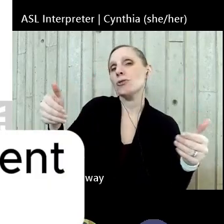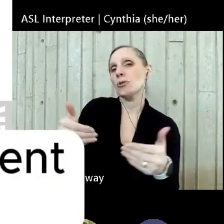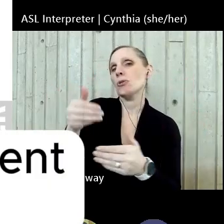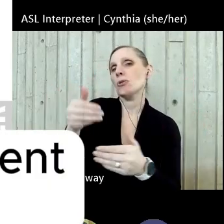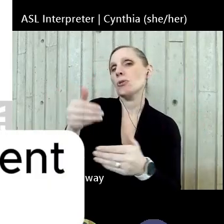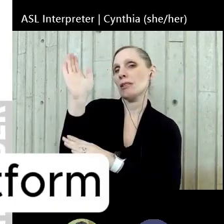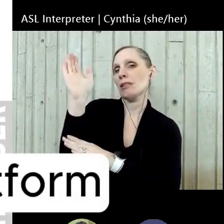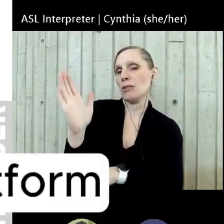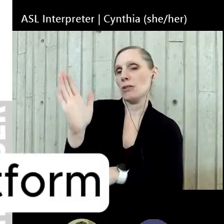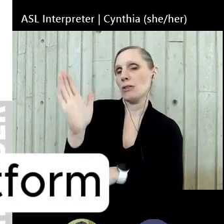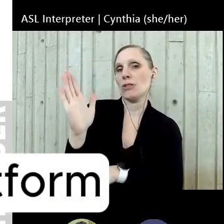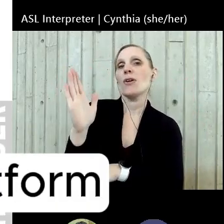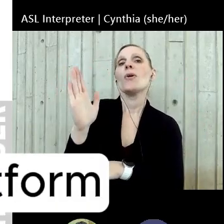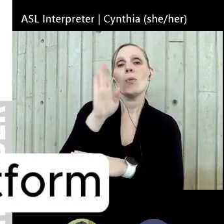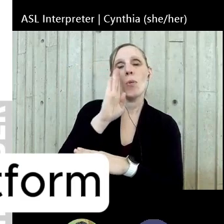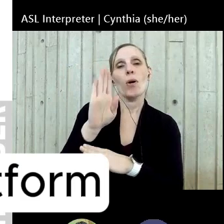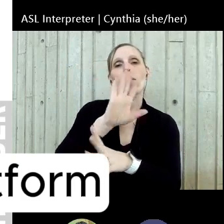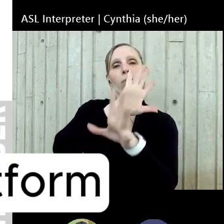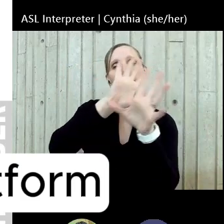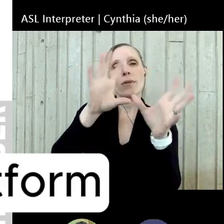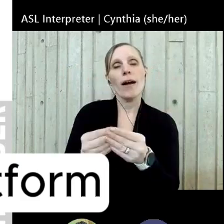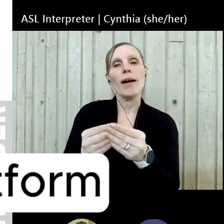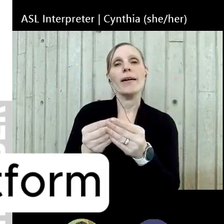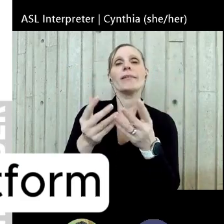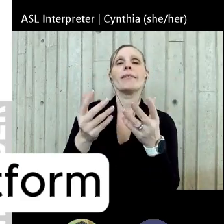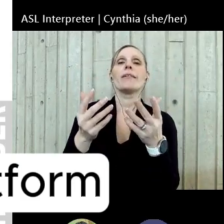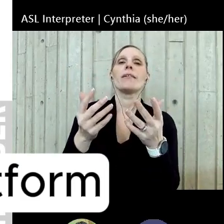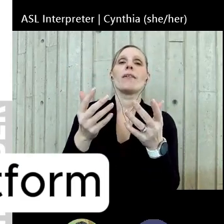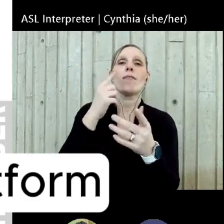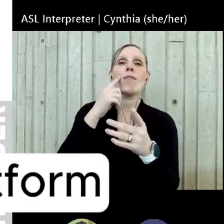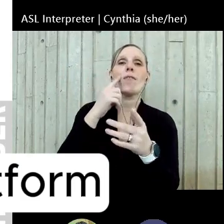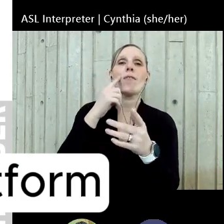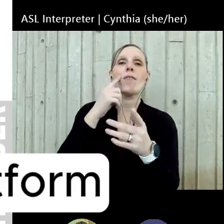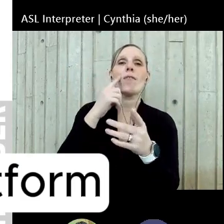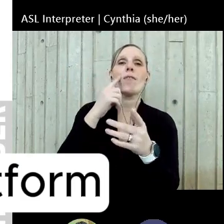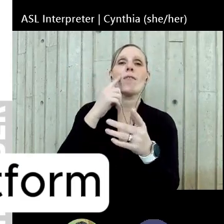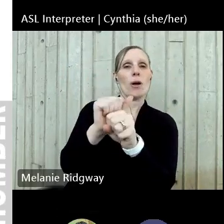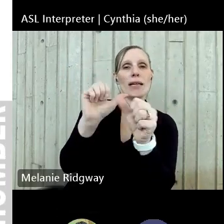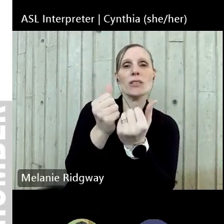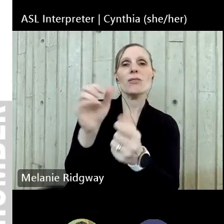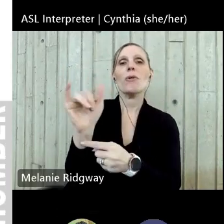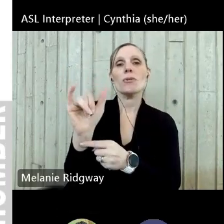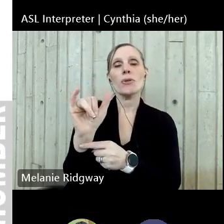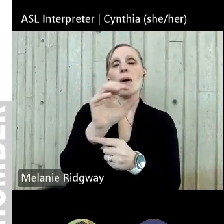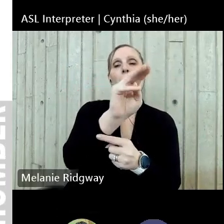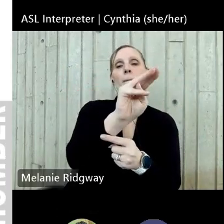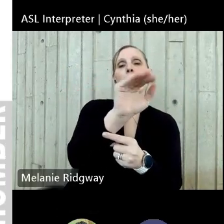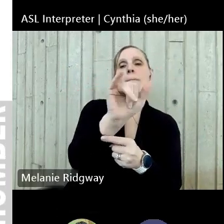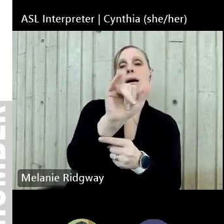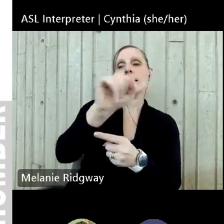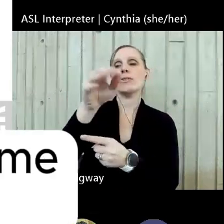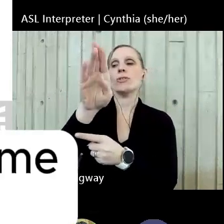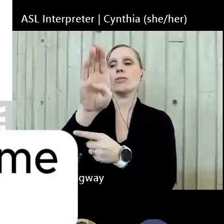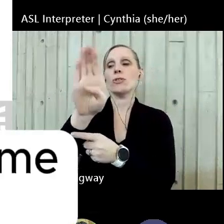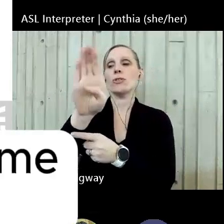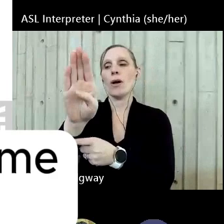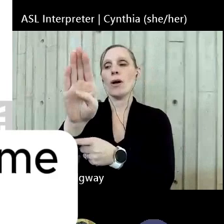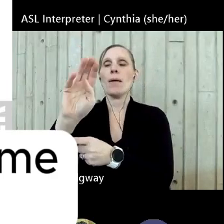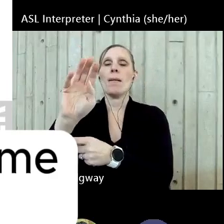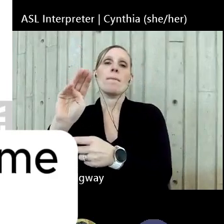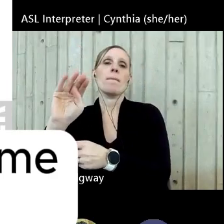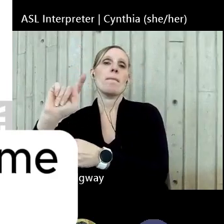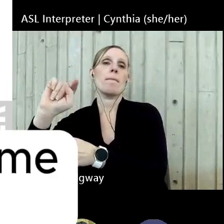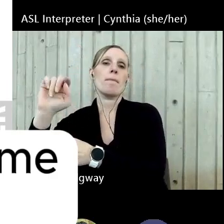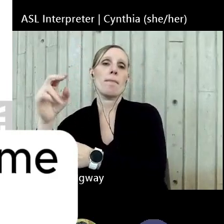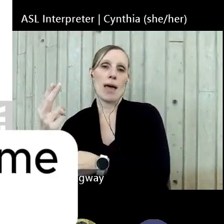employment agencies as well as a demo of the My Job Match platform. We will then jump into Q&A and we will cover